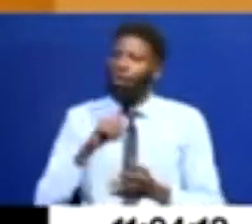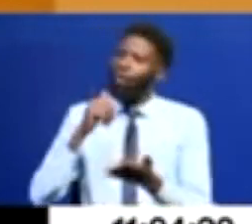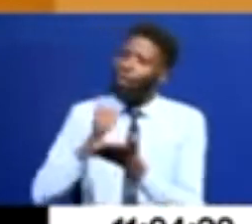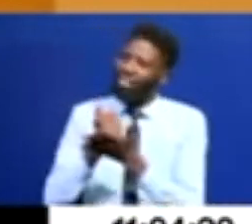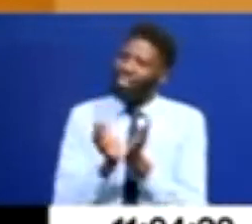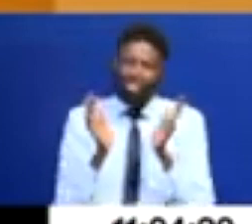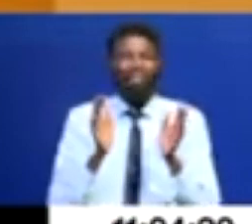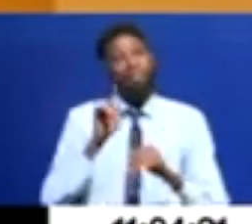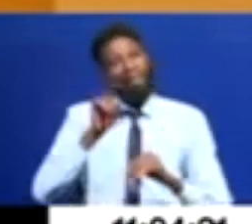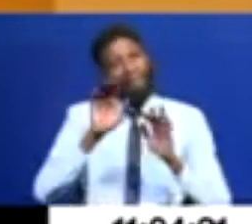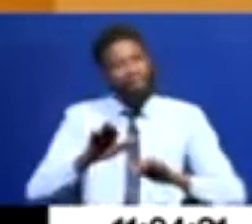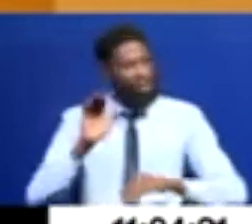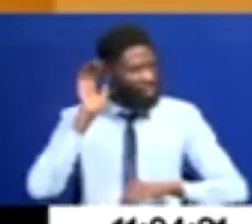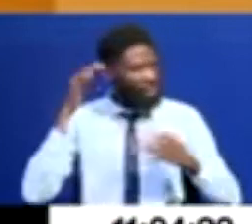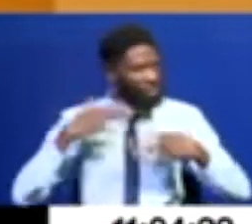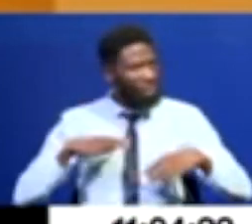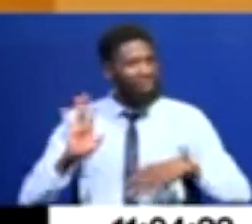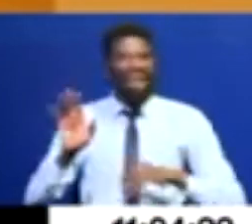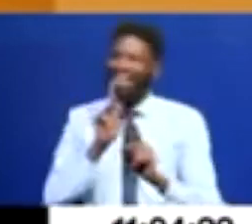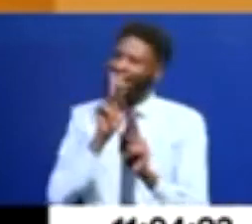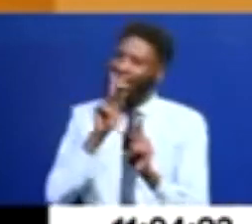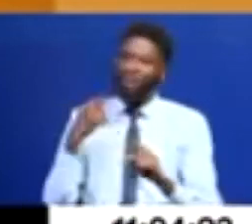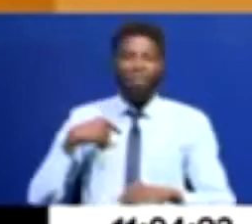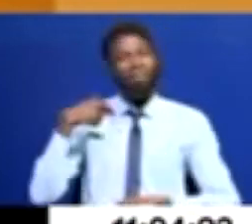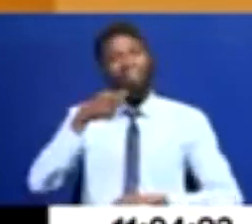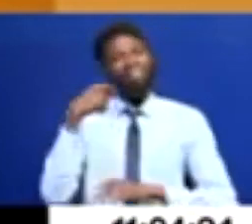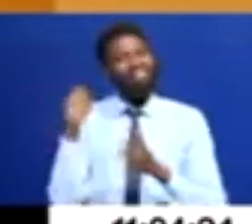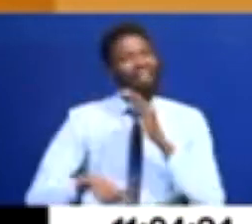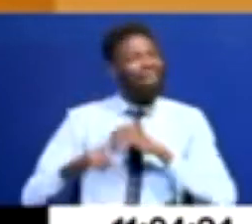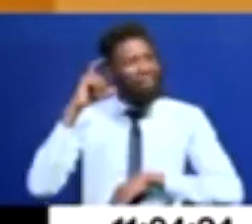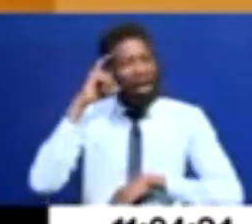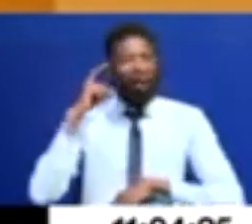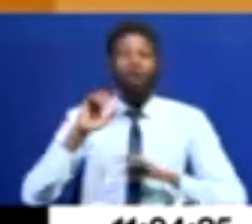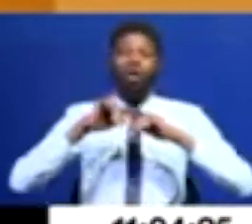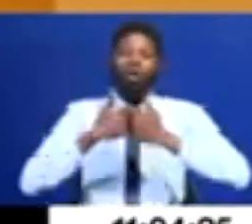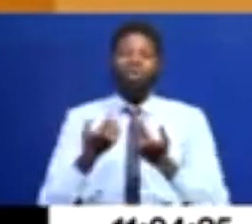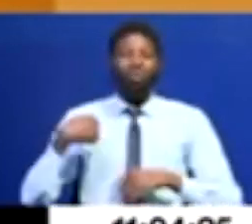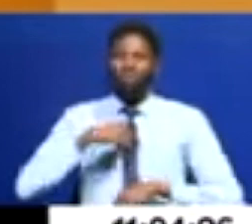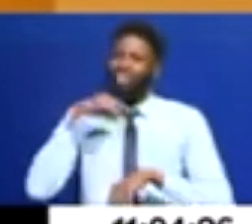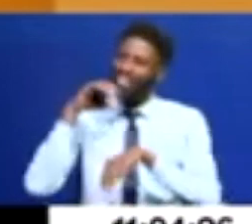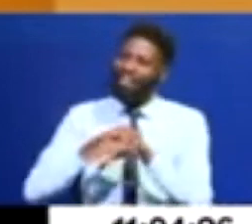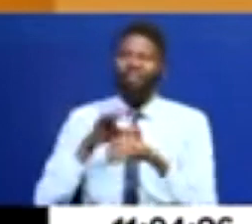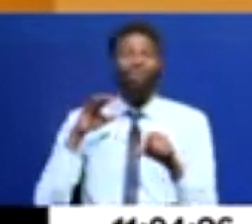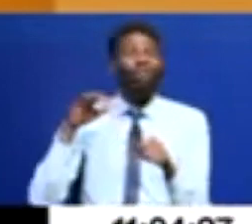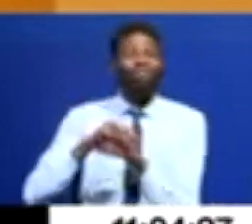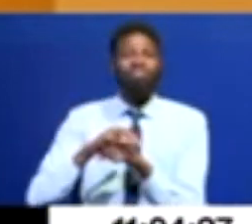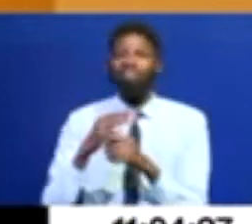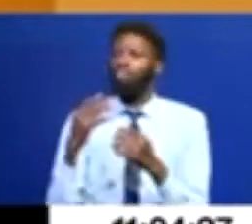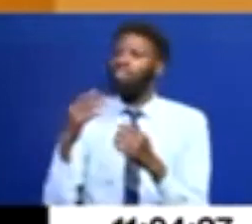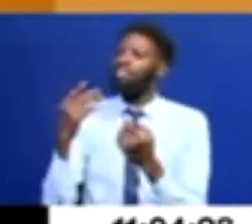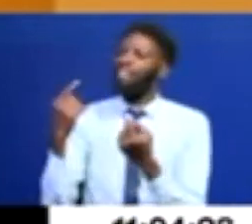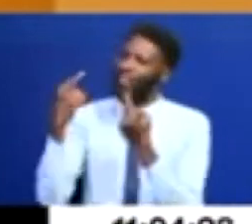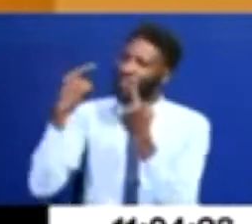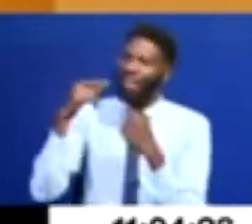of the citizens mm-hmm. that we are paying too much taxes or we are receiving too much threats when it comes